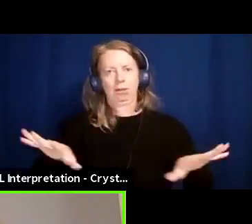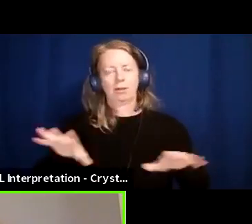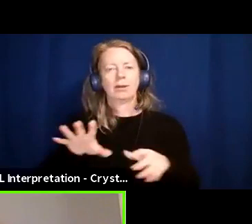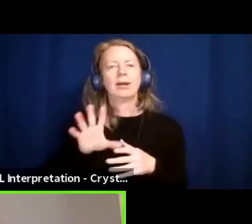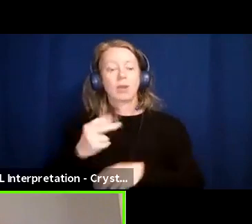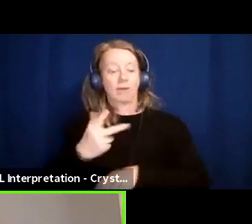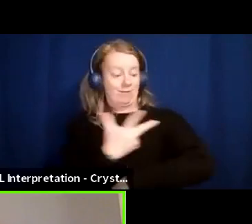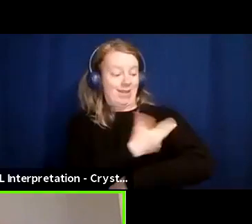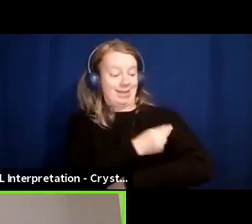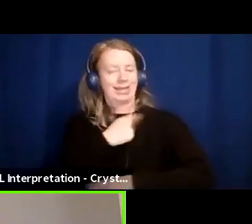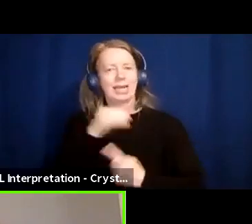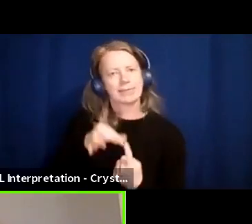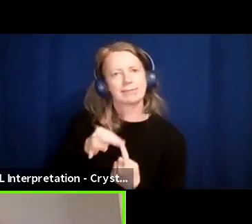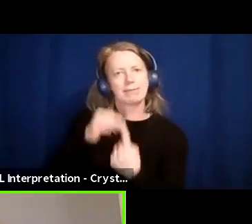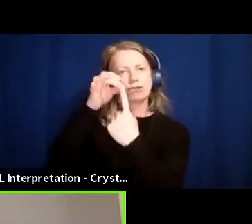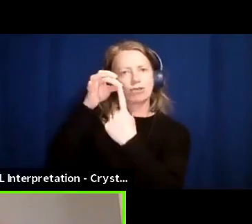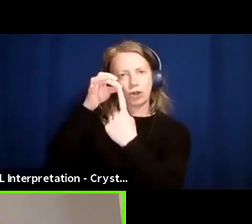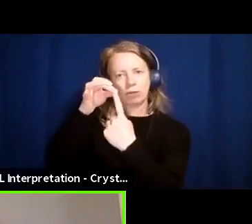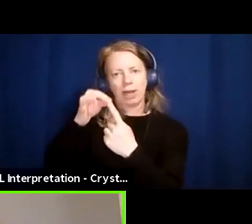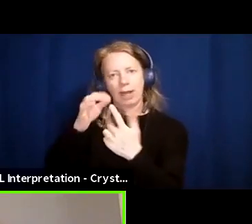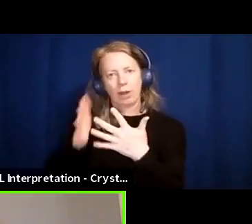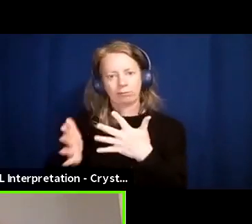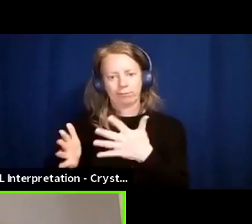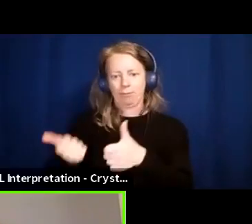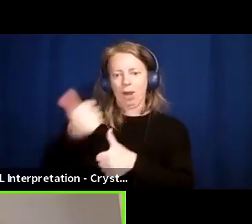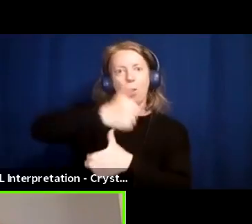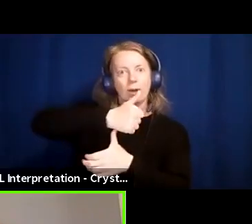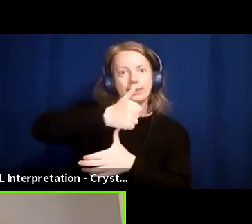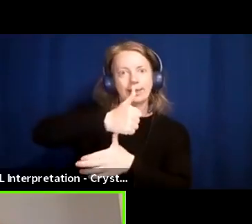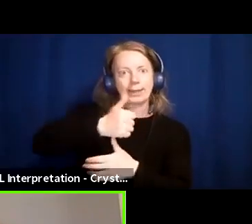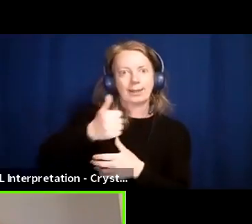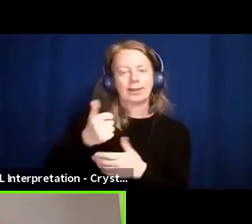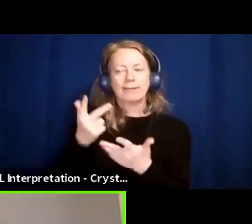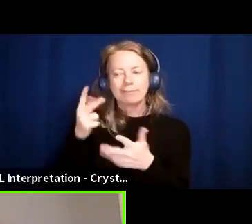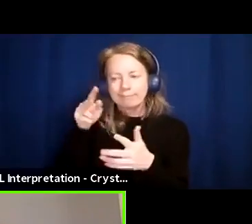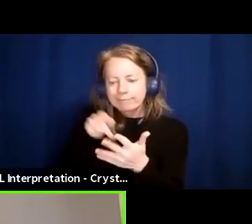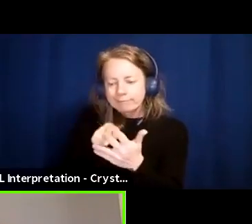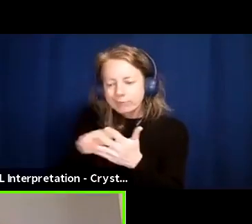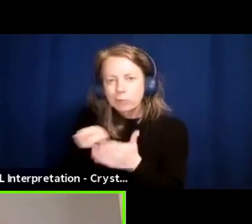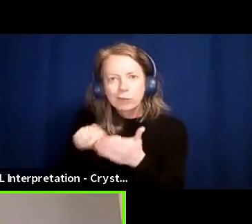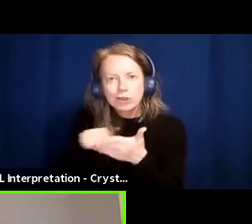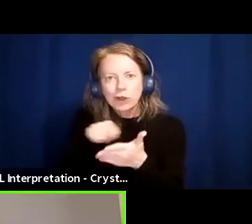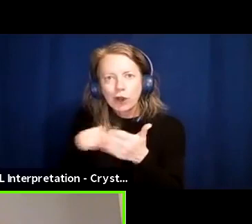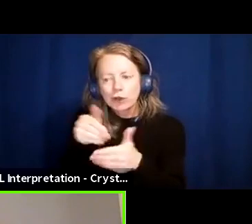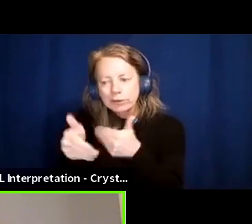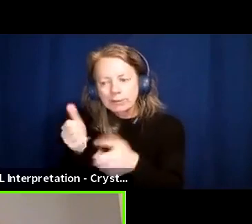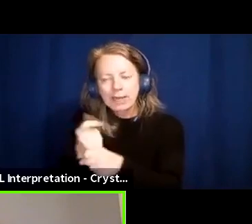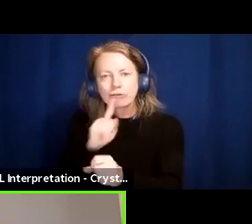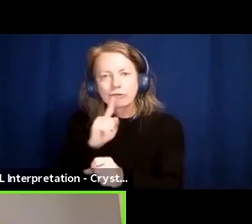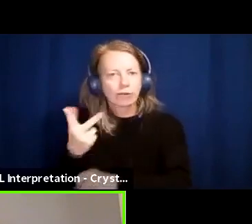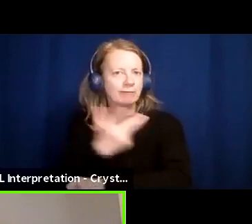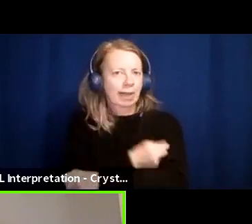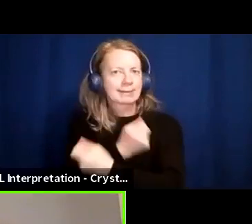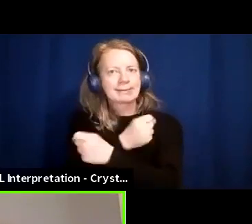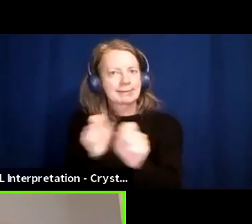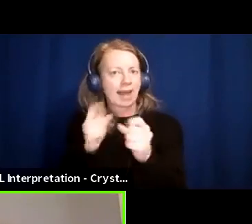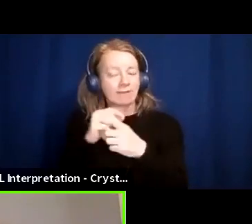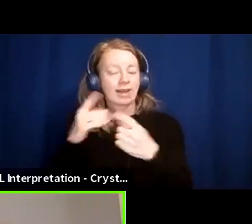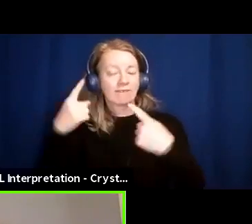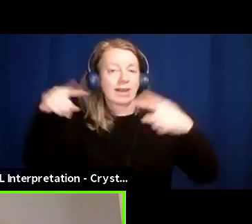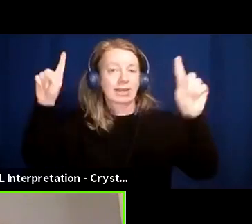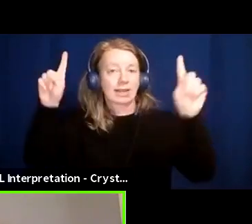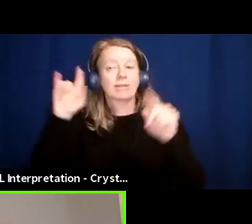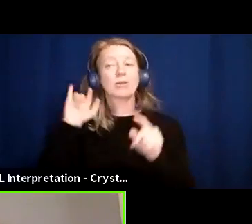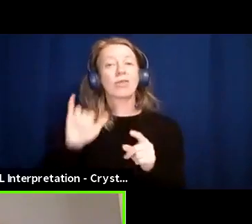at these applications, going through all the evidence and making sure that it's, safe and effective. And then so that's the point where we